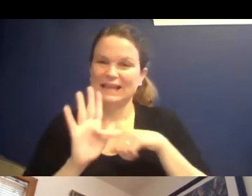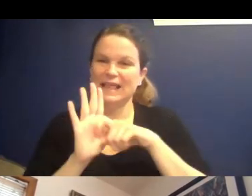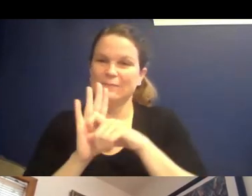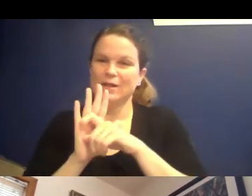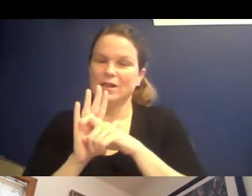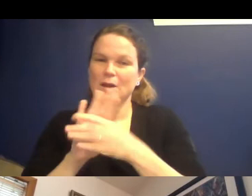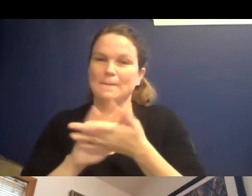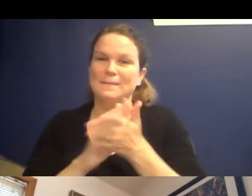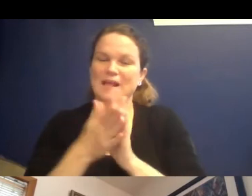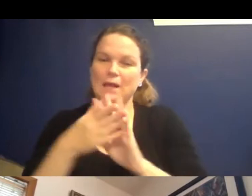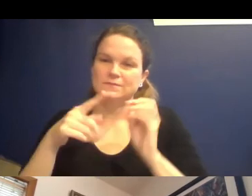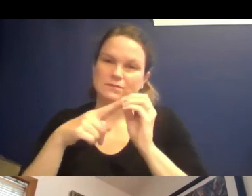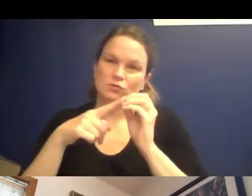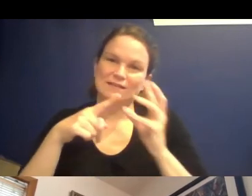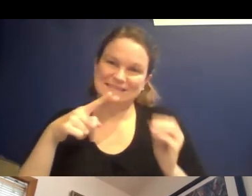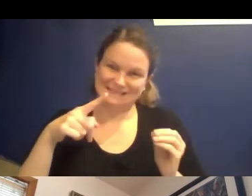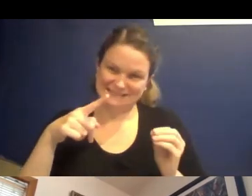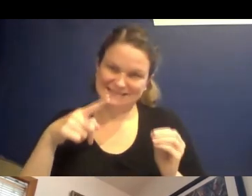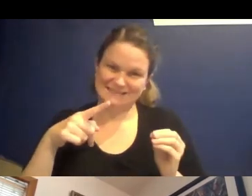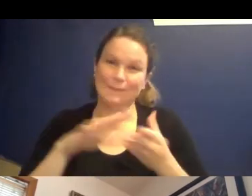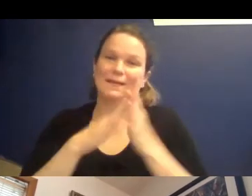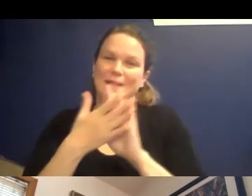chrysalis, which will turn into a butterfly.